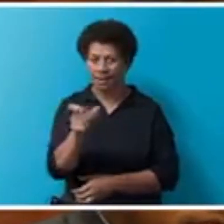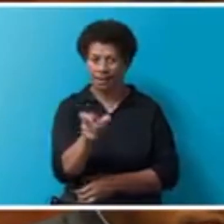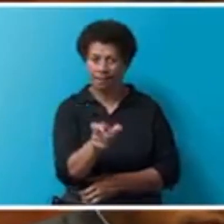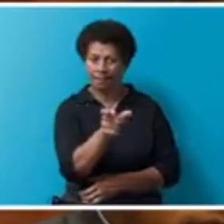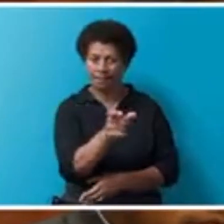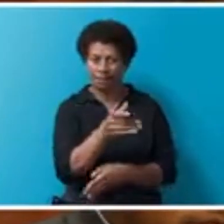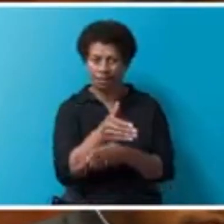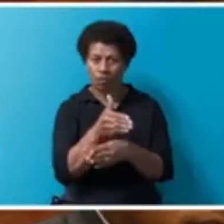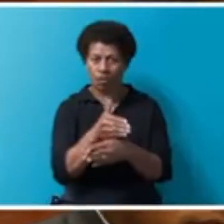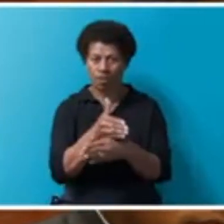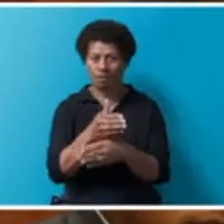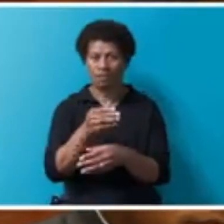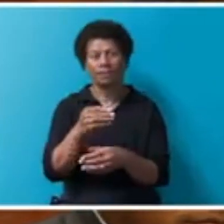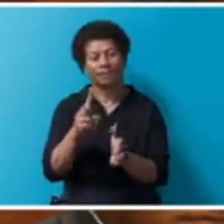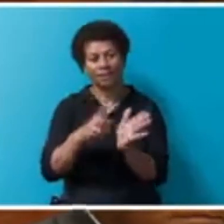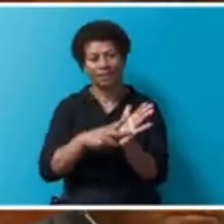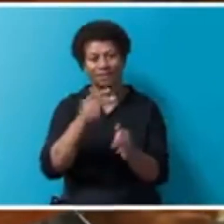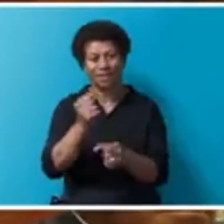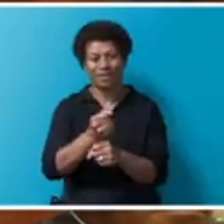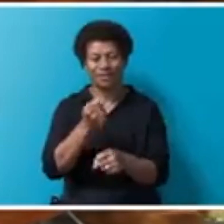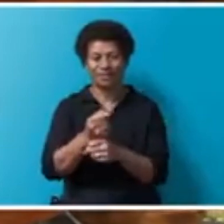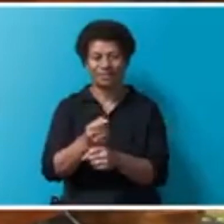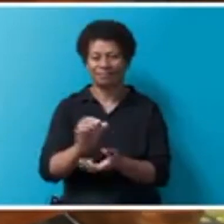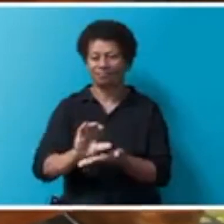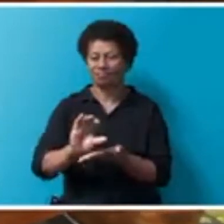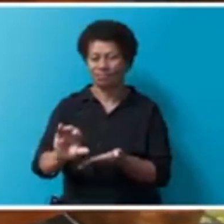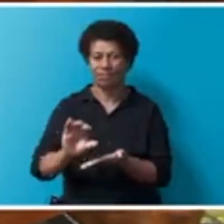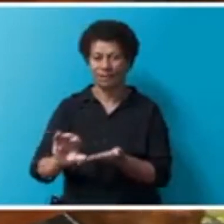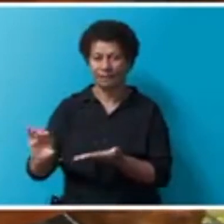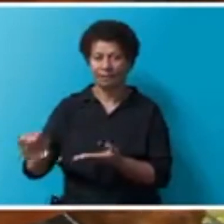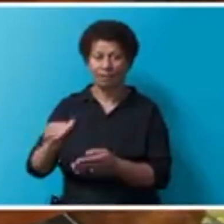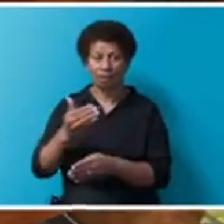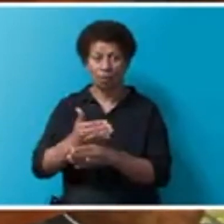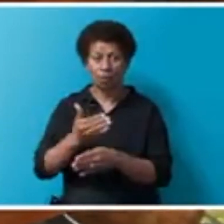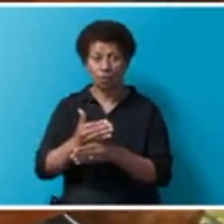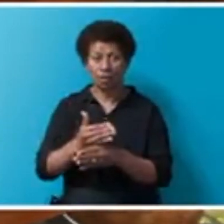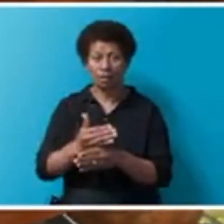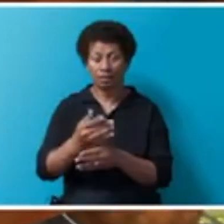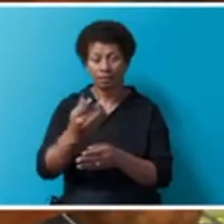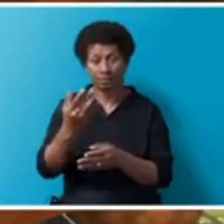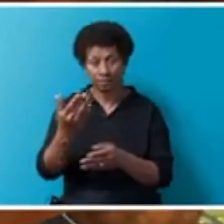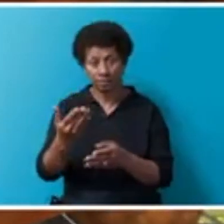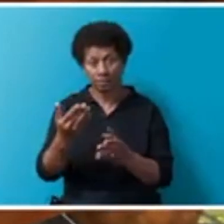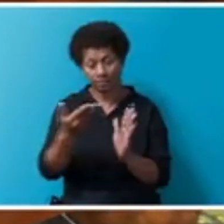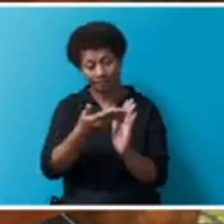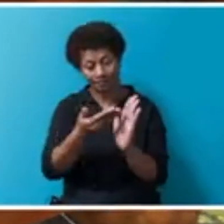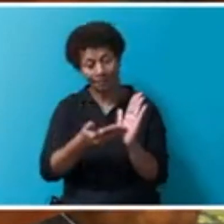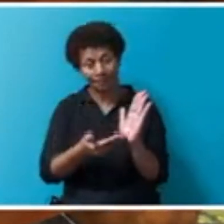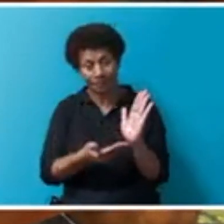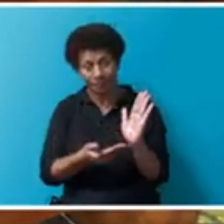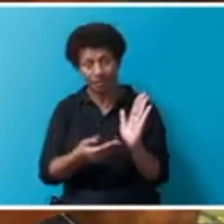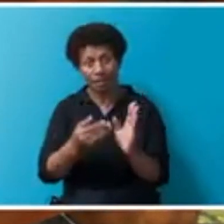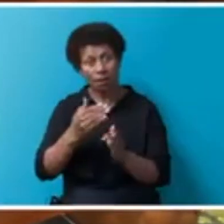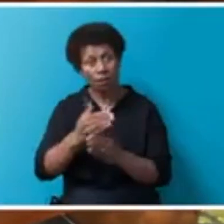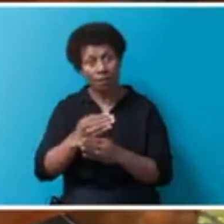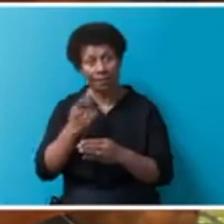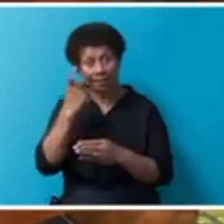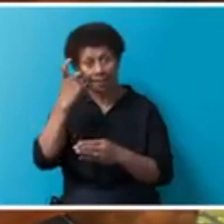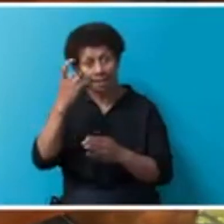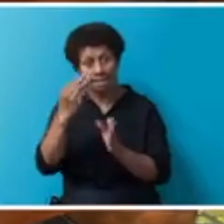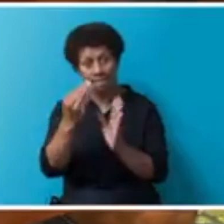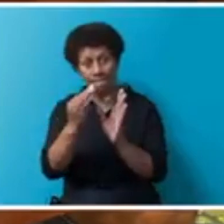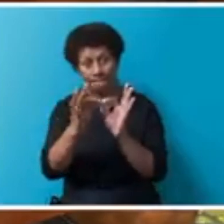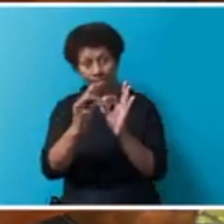Mr. Speaker, furthermore, the workers' compensation legislation has been reviewed and the work care bill is undergoing